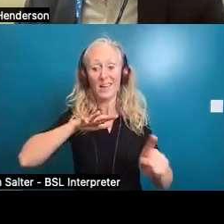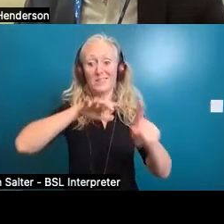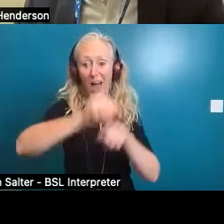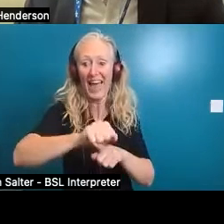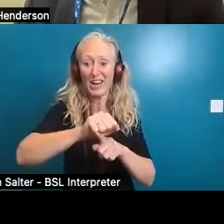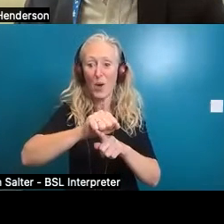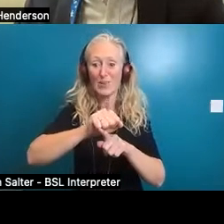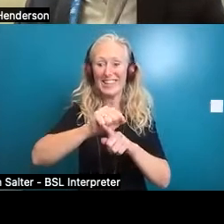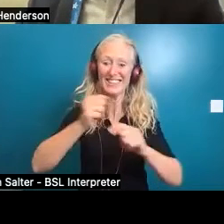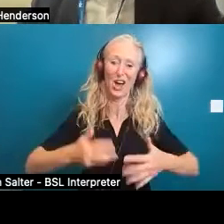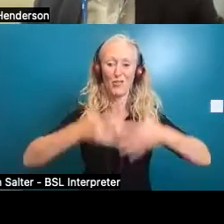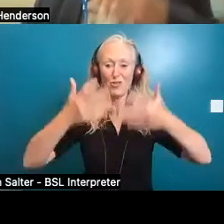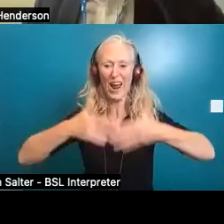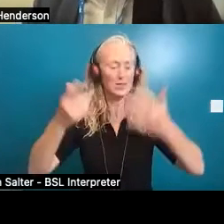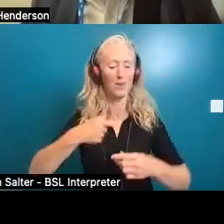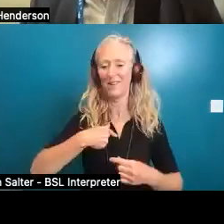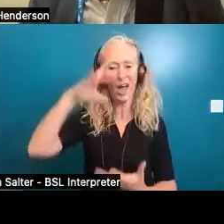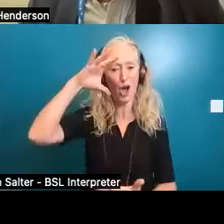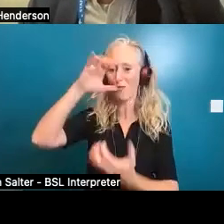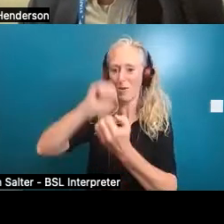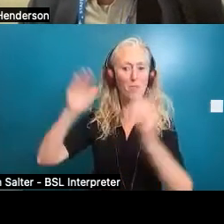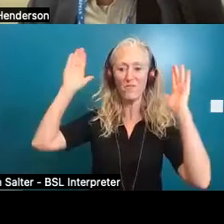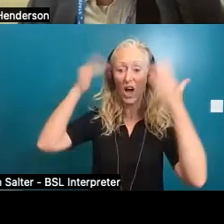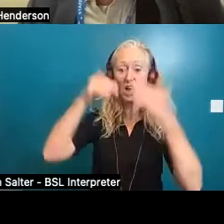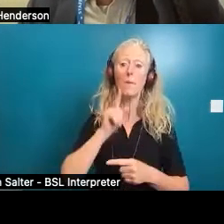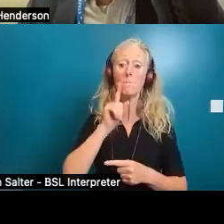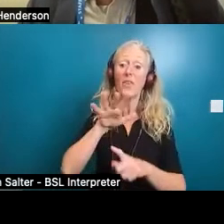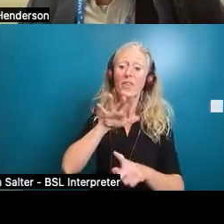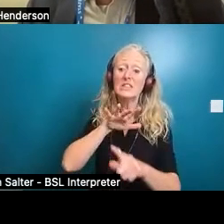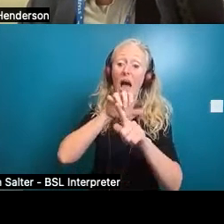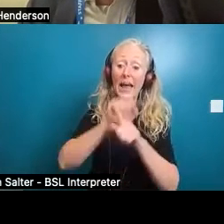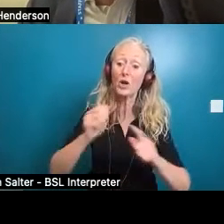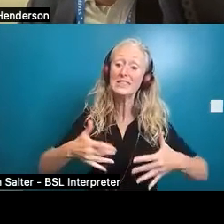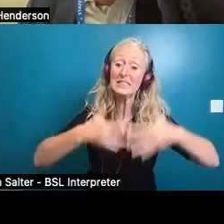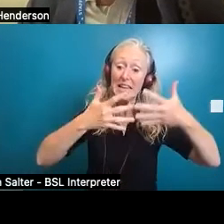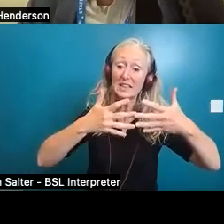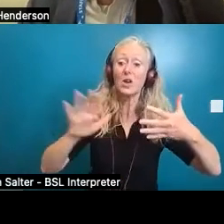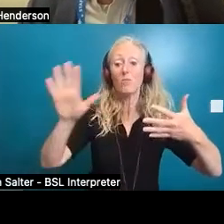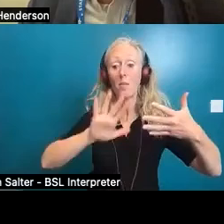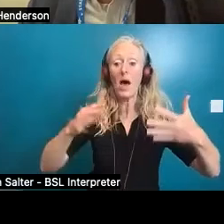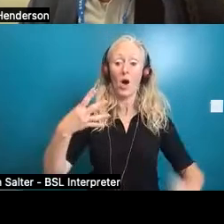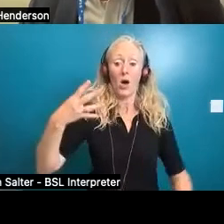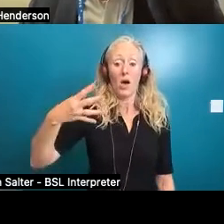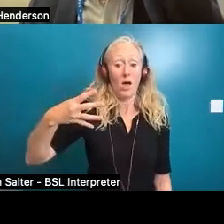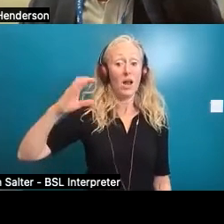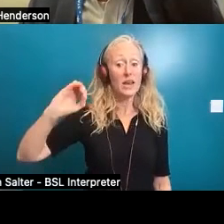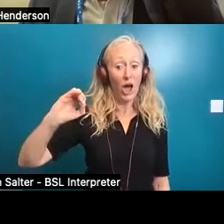it for Usher. It's pretty high. I mean, I think it's 90%, but I suspect there are